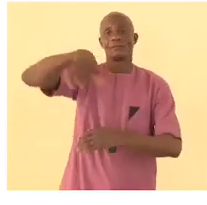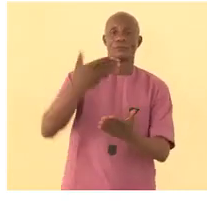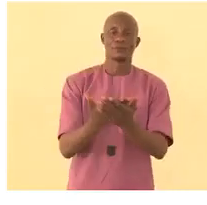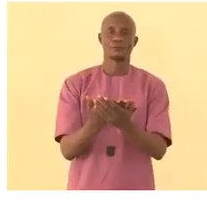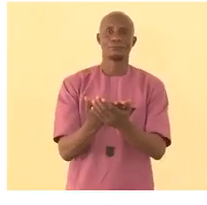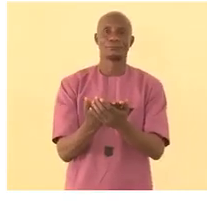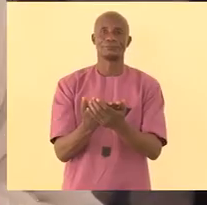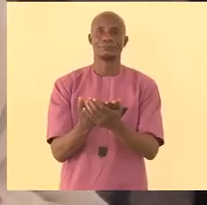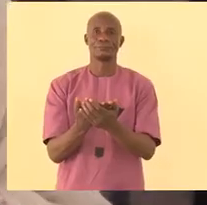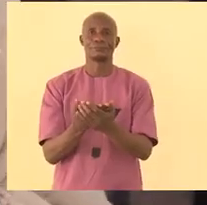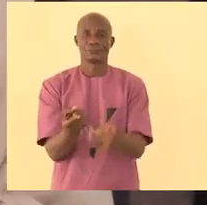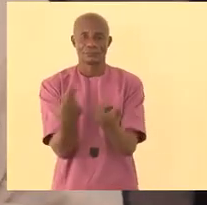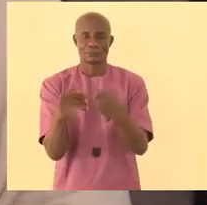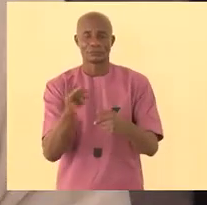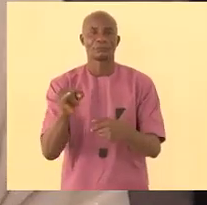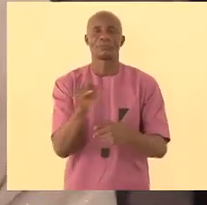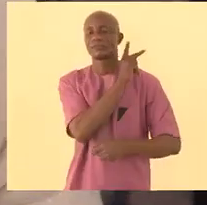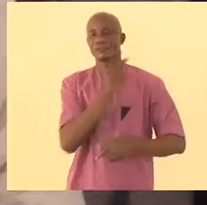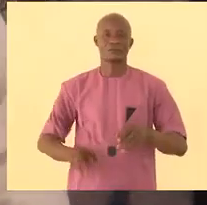all, and then of his coming kingdom.